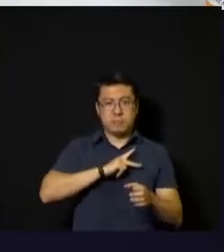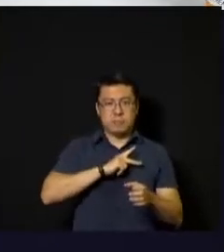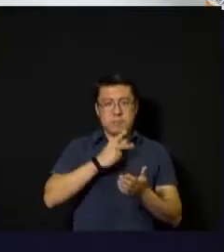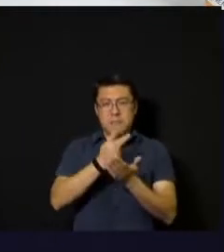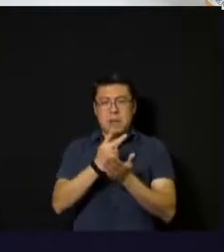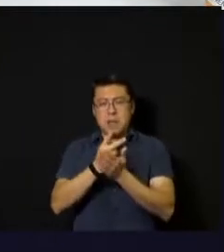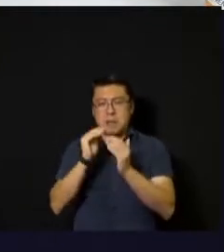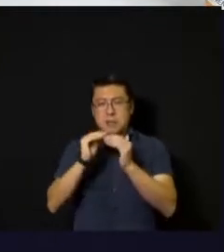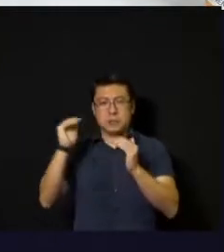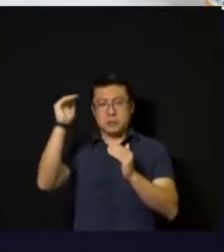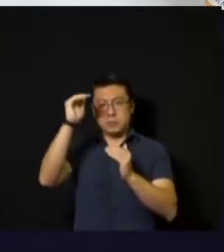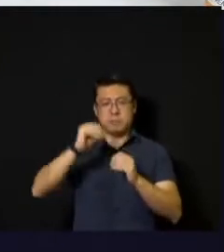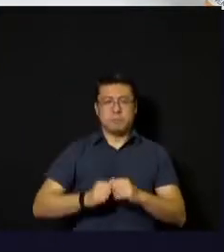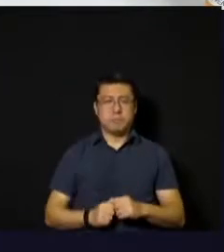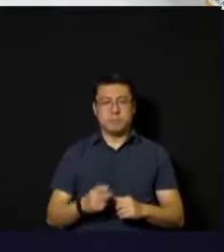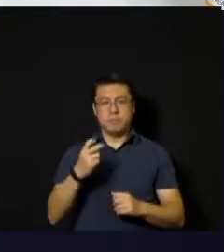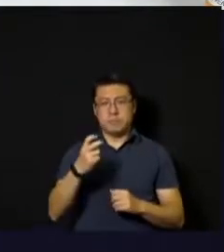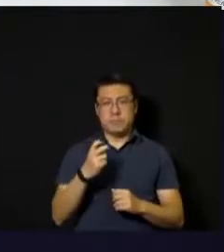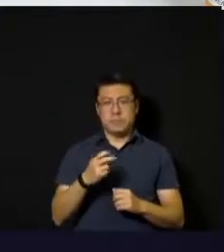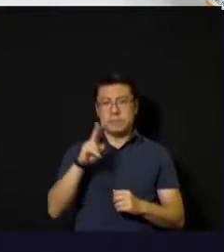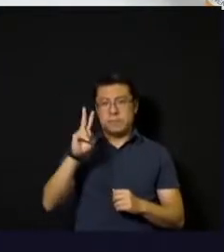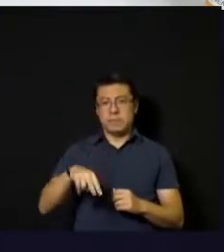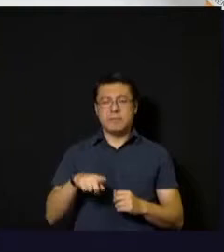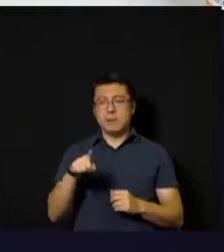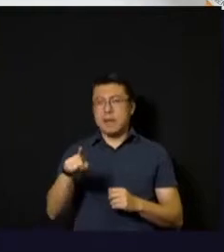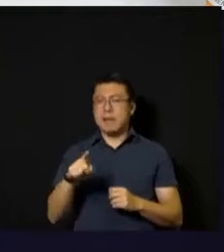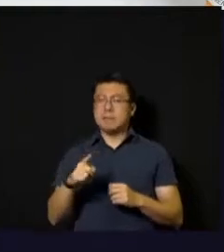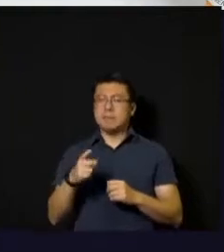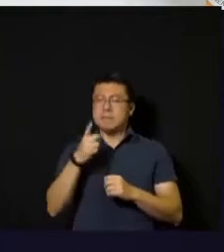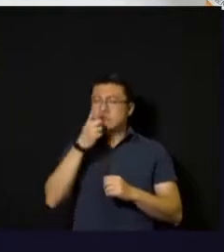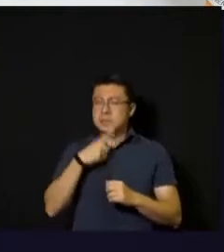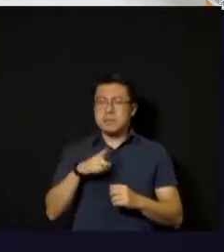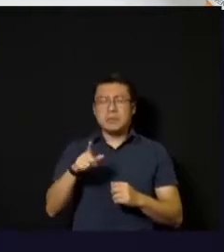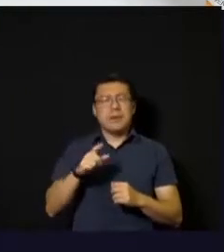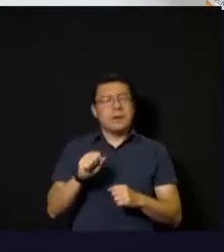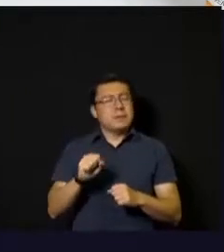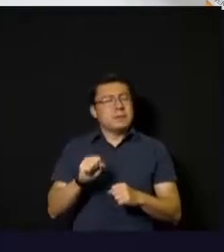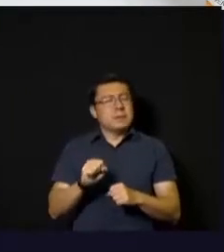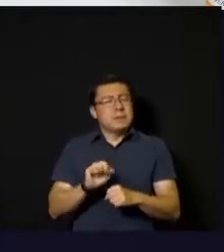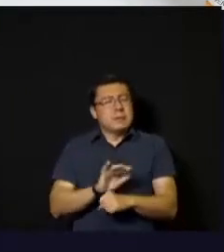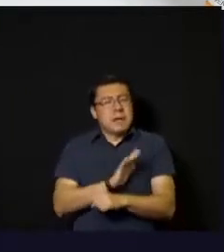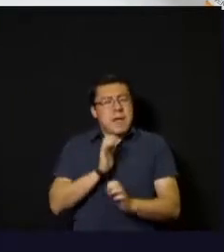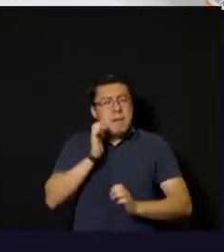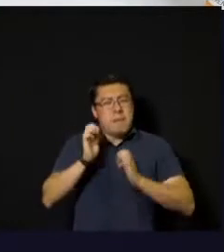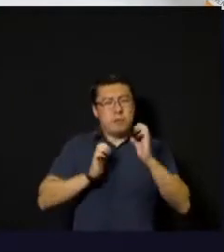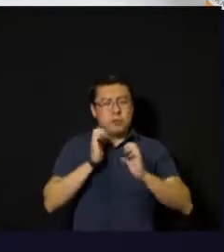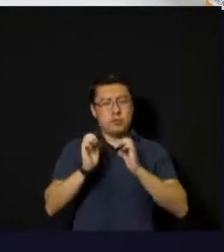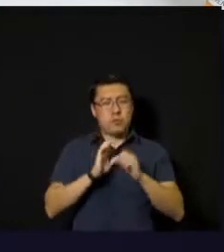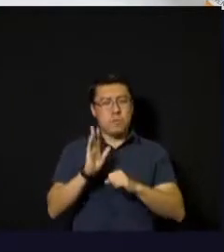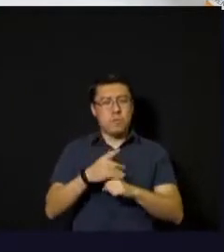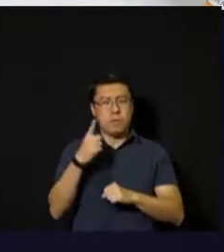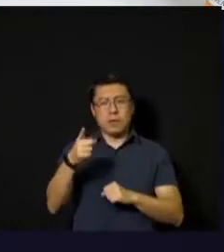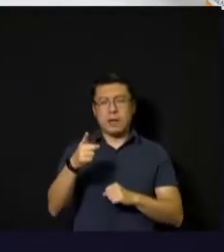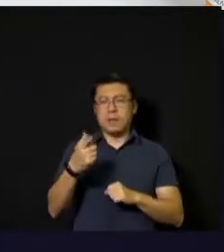product, last week we made a meeting and they talked to us about it. They said we feel really